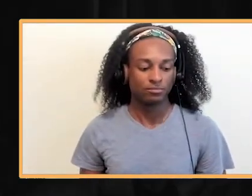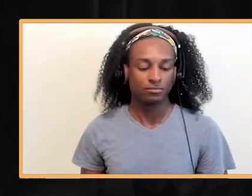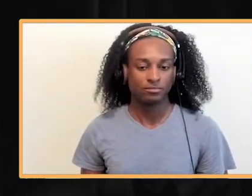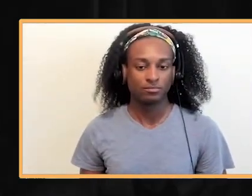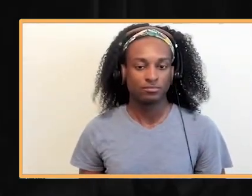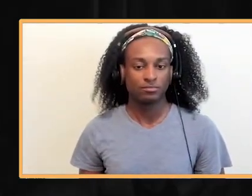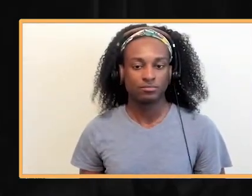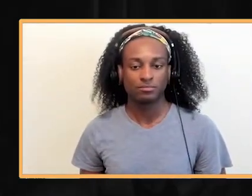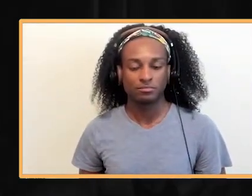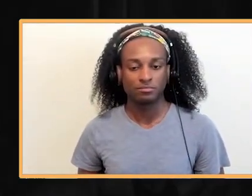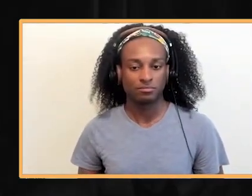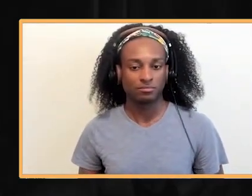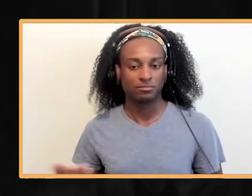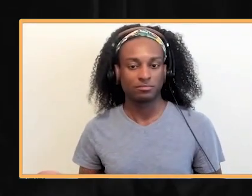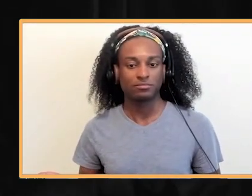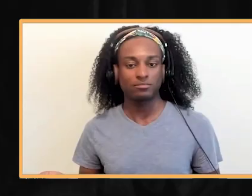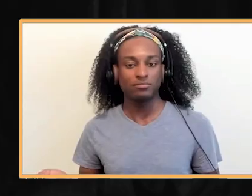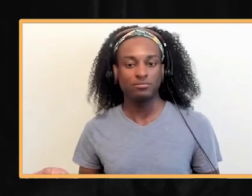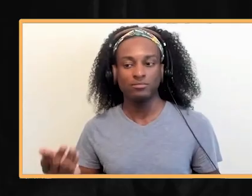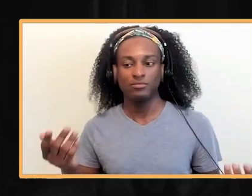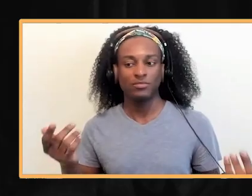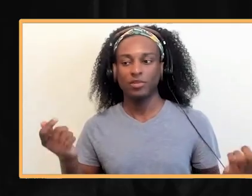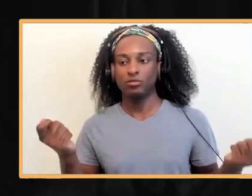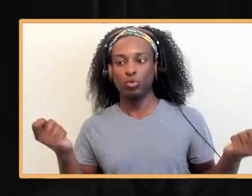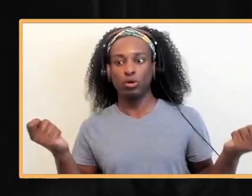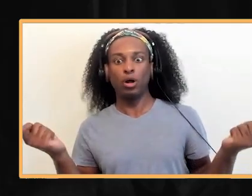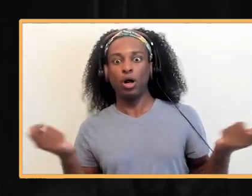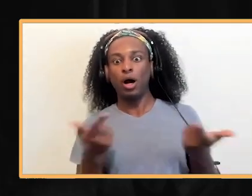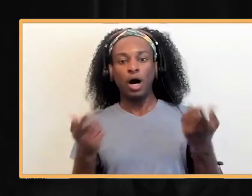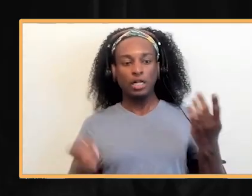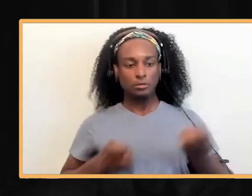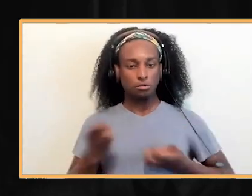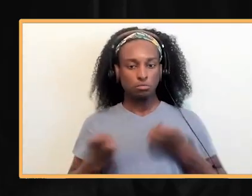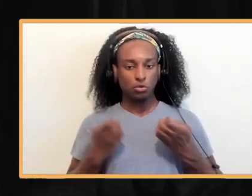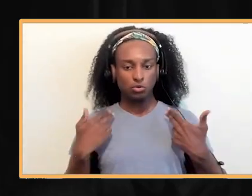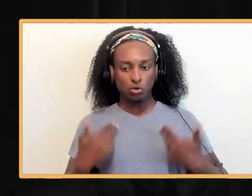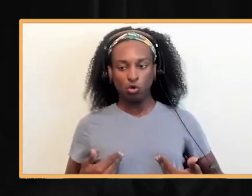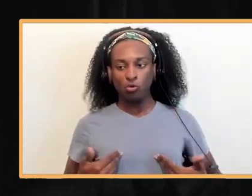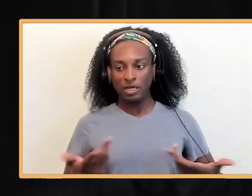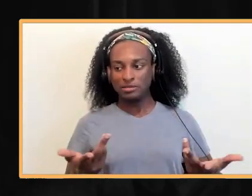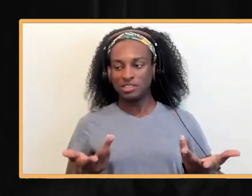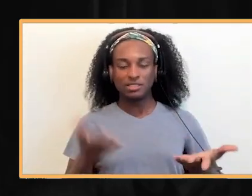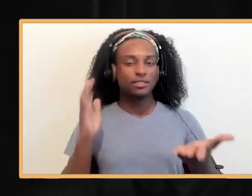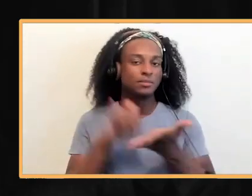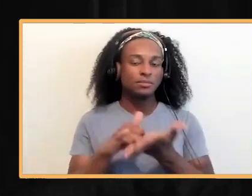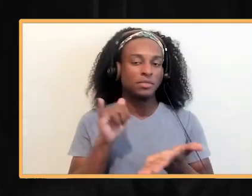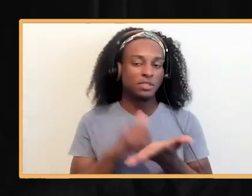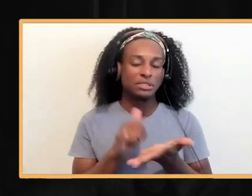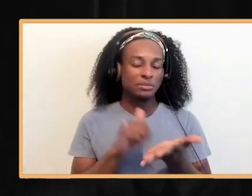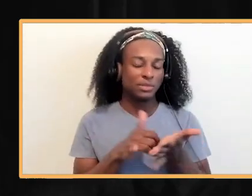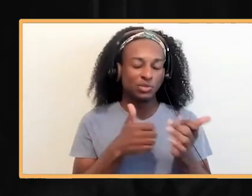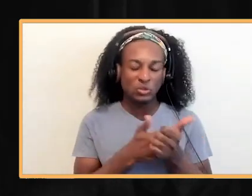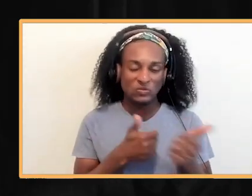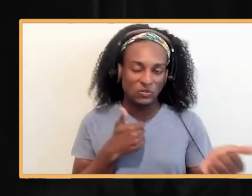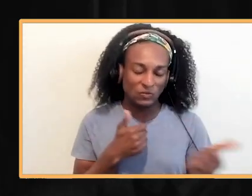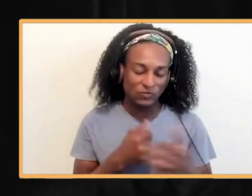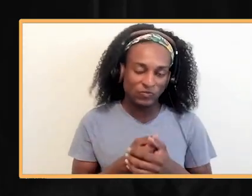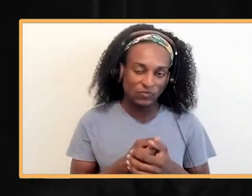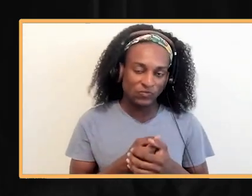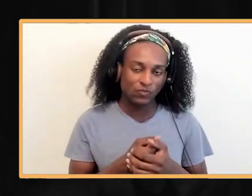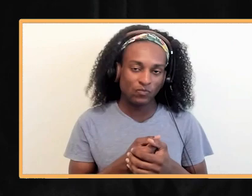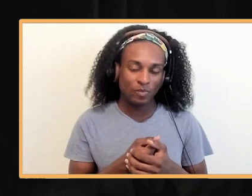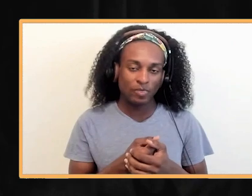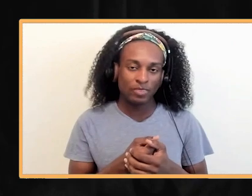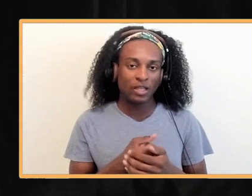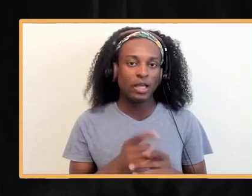we're all emotional beings. You can't get away from having an emotional experience of life. I think how you learn